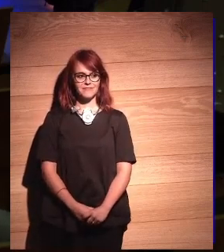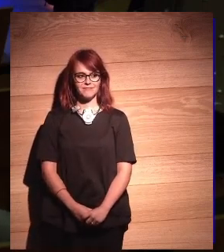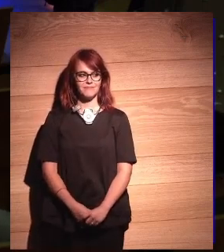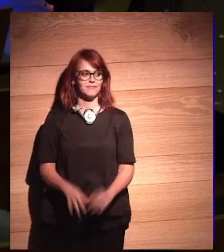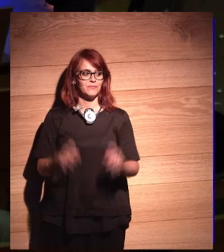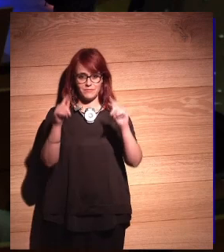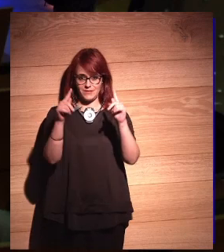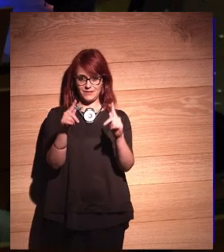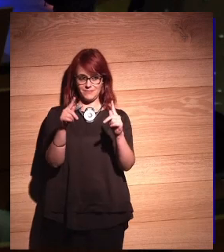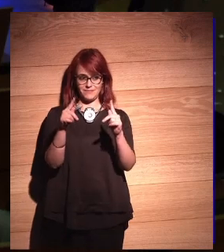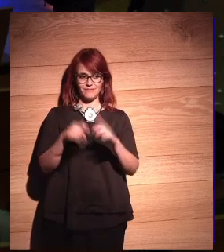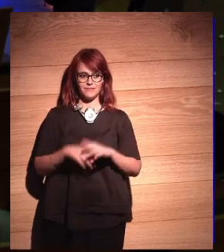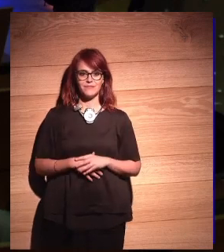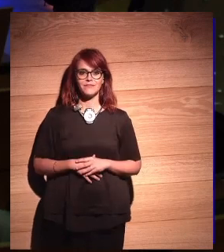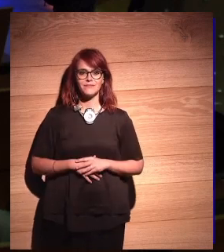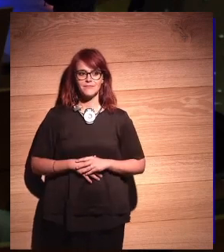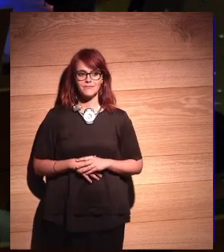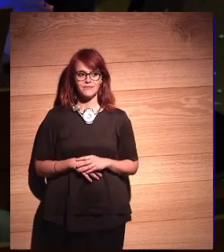Okay.